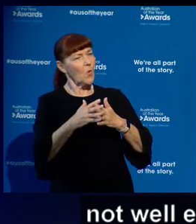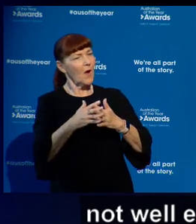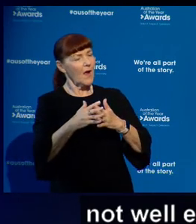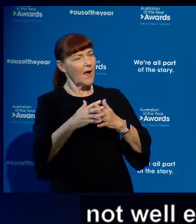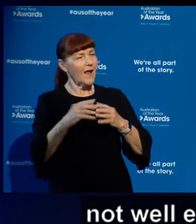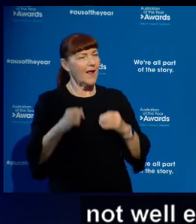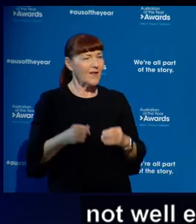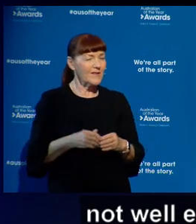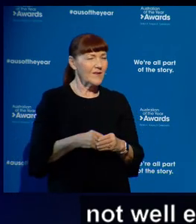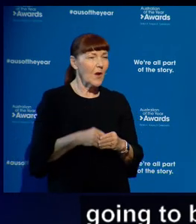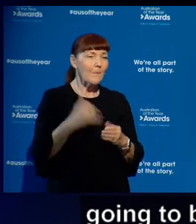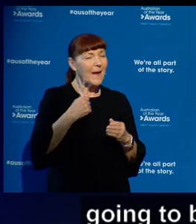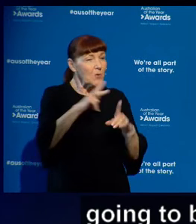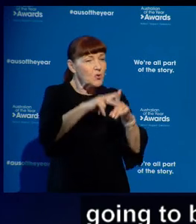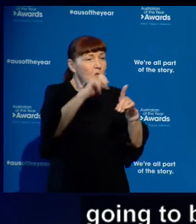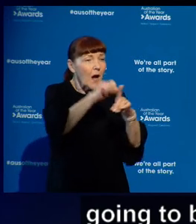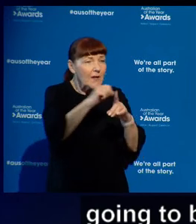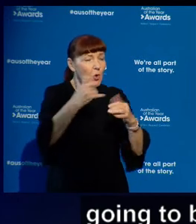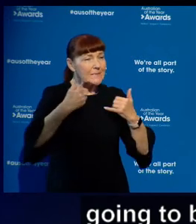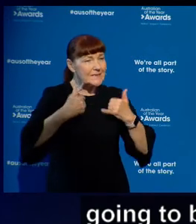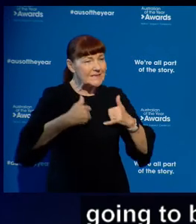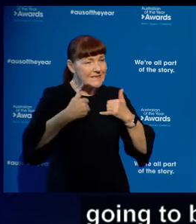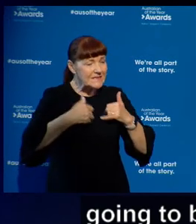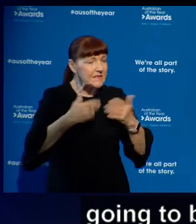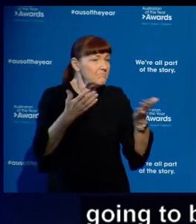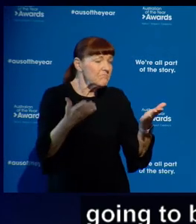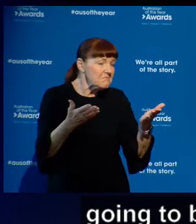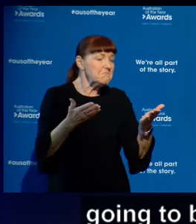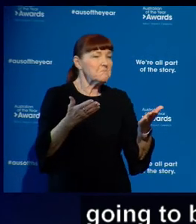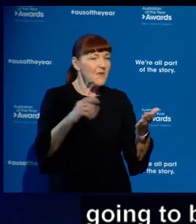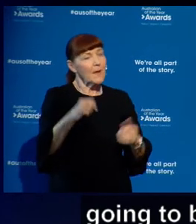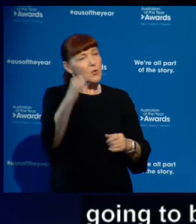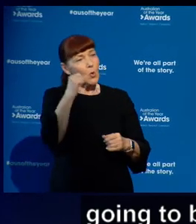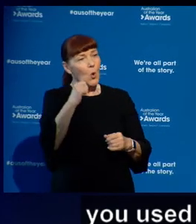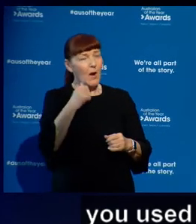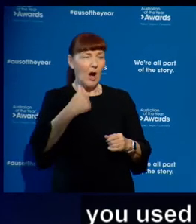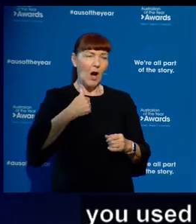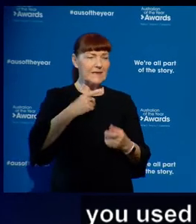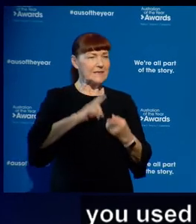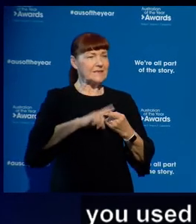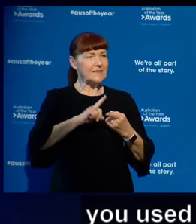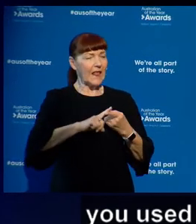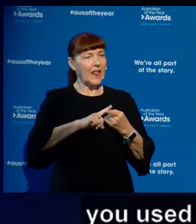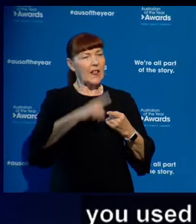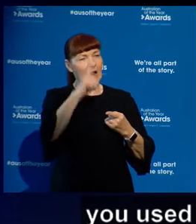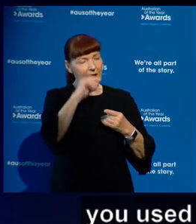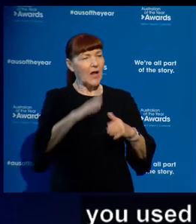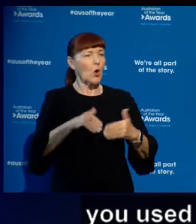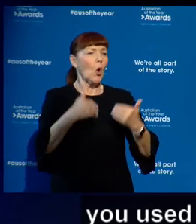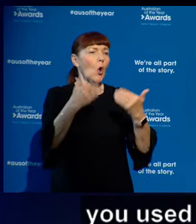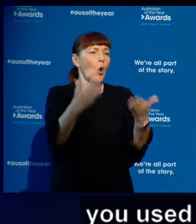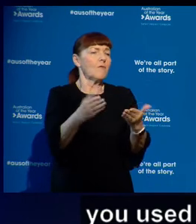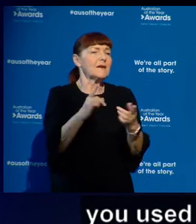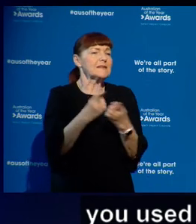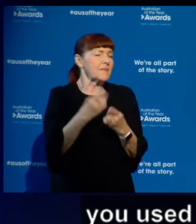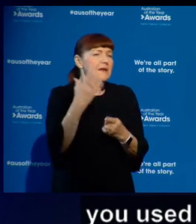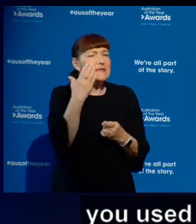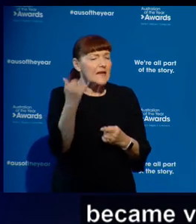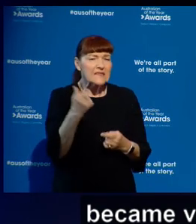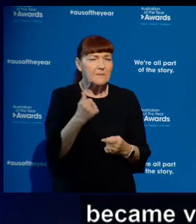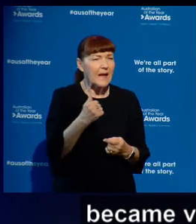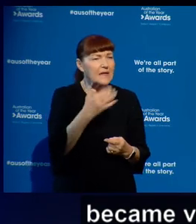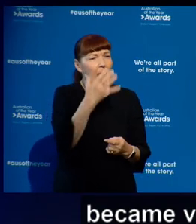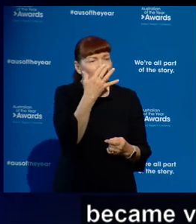have before you got diagnosed with something and became very ill, is just knowing that you still have something left to offer, regardless of your age and your